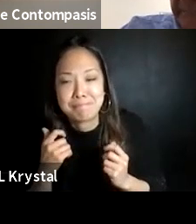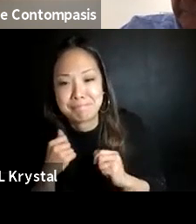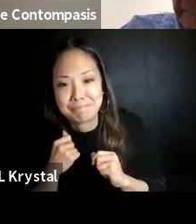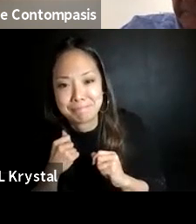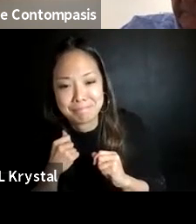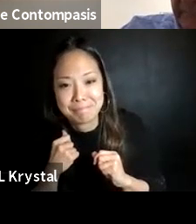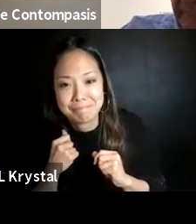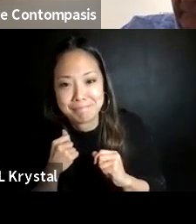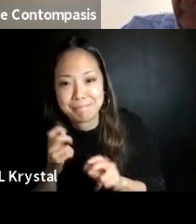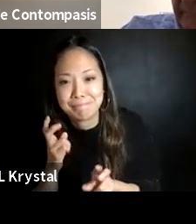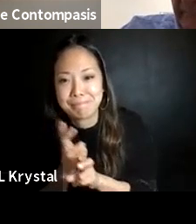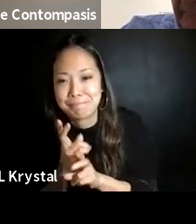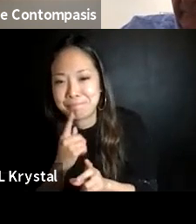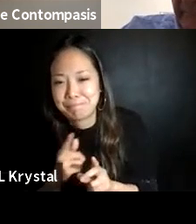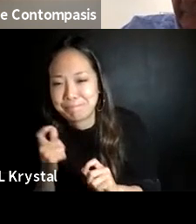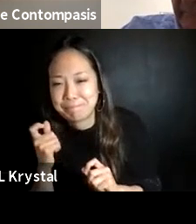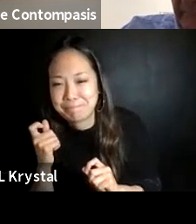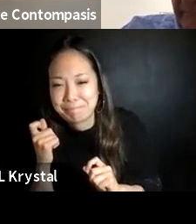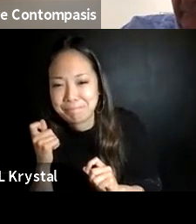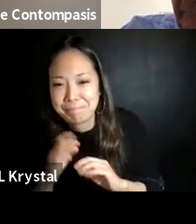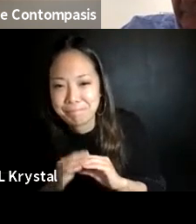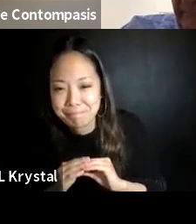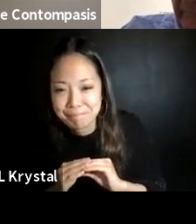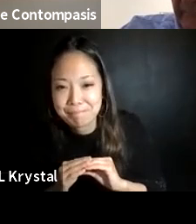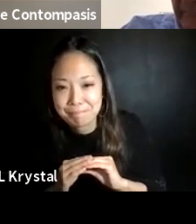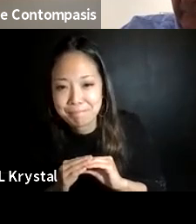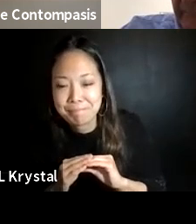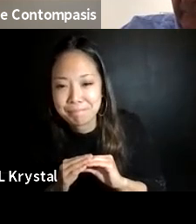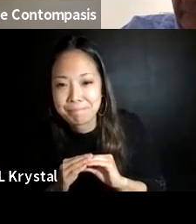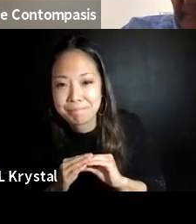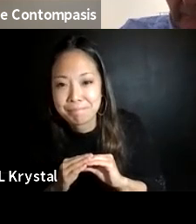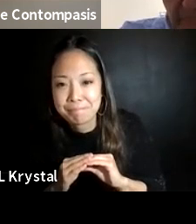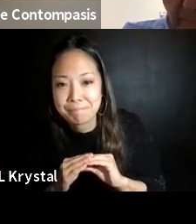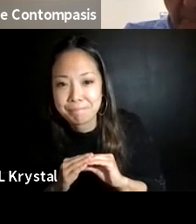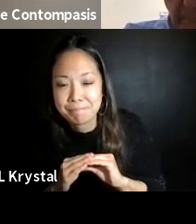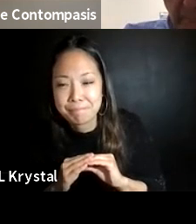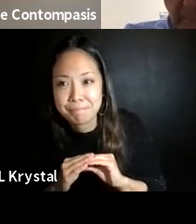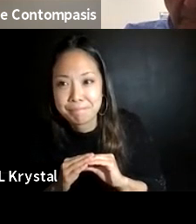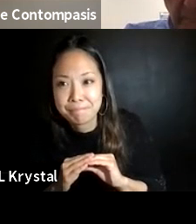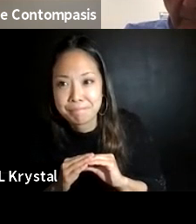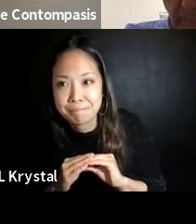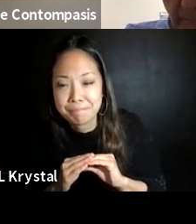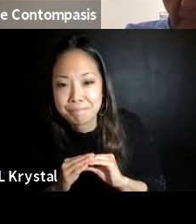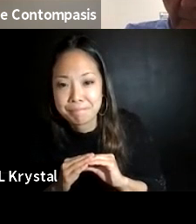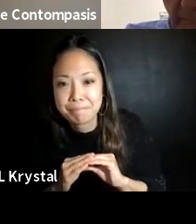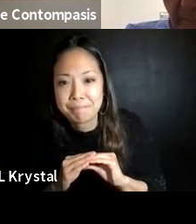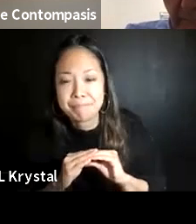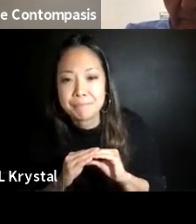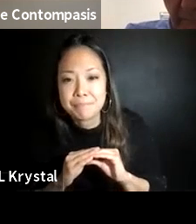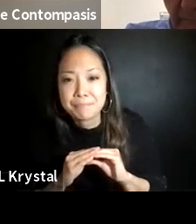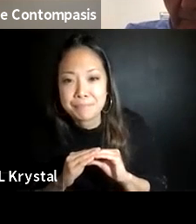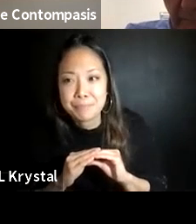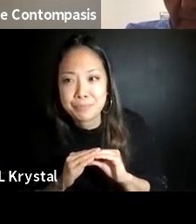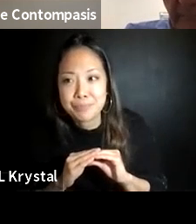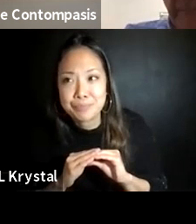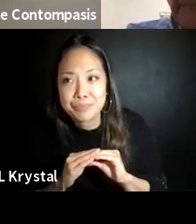be honest with you, I have been scared to shut up as I heard this term of racism again